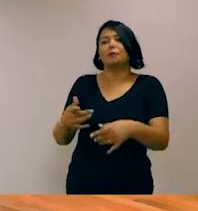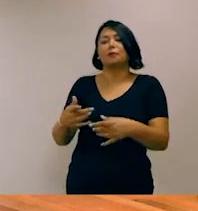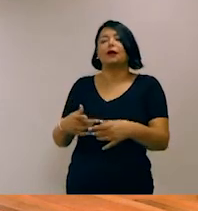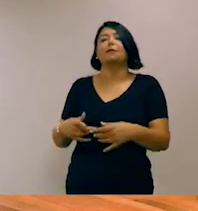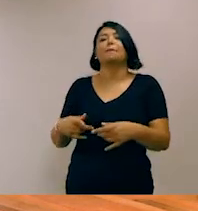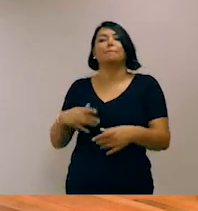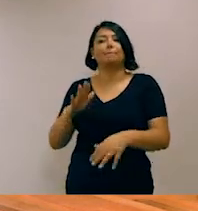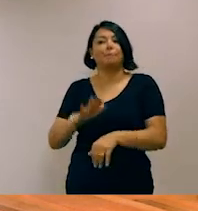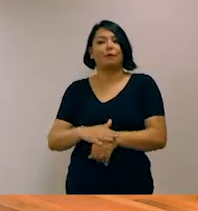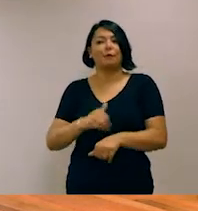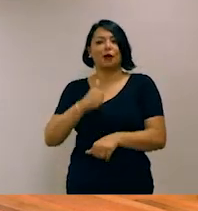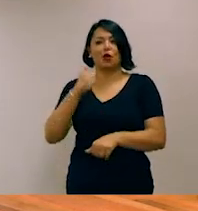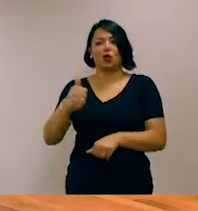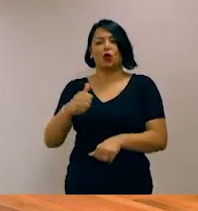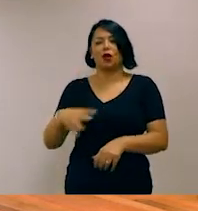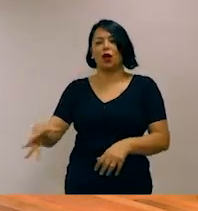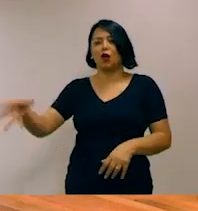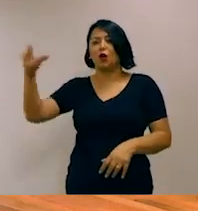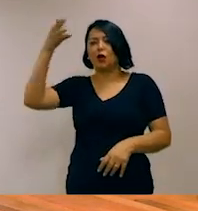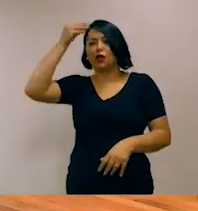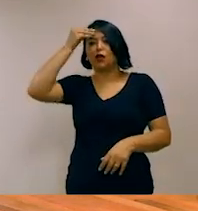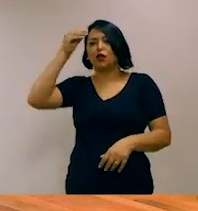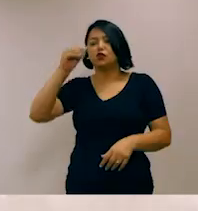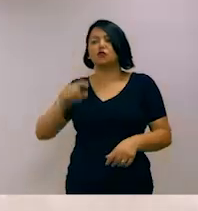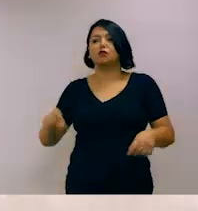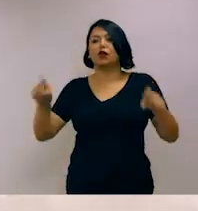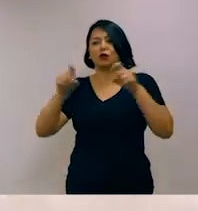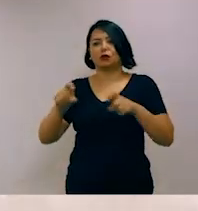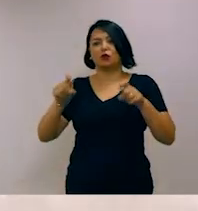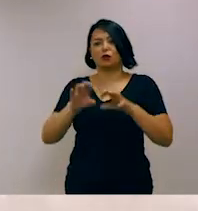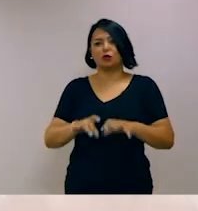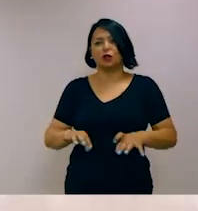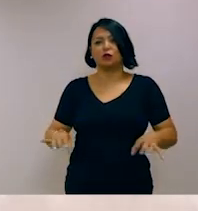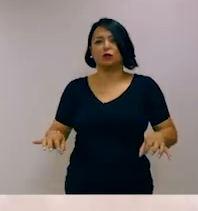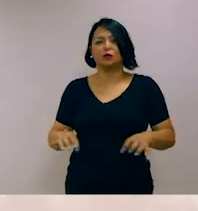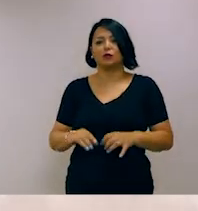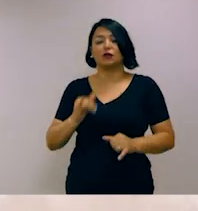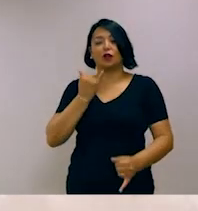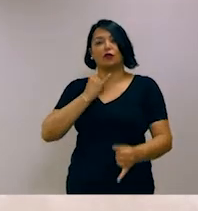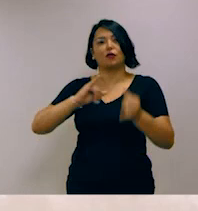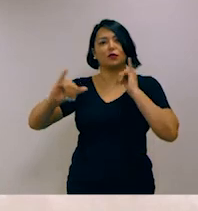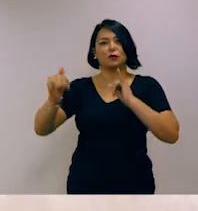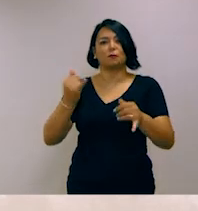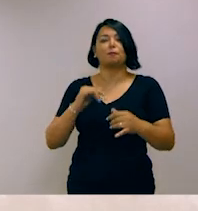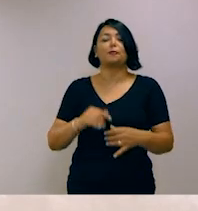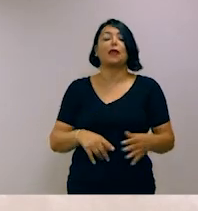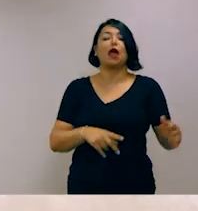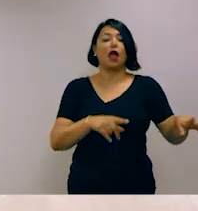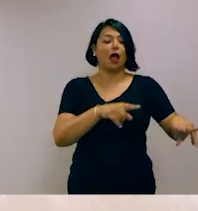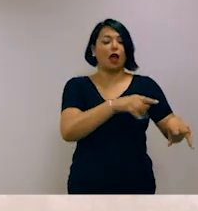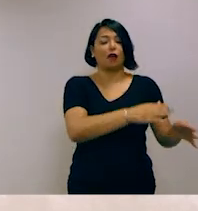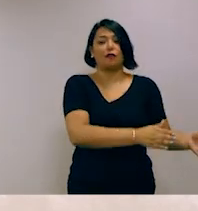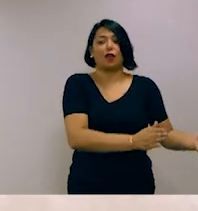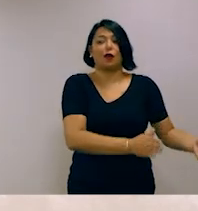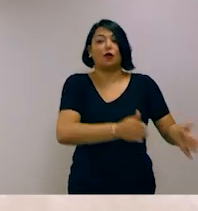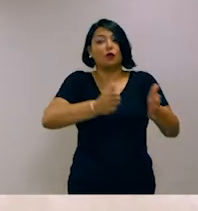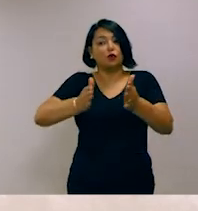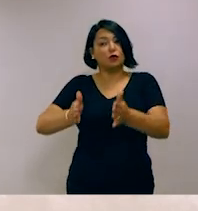can improve the machine learning process. For the classification phase, we use deep